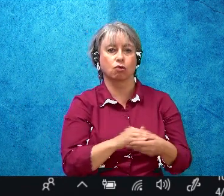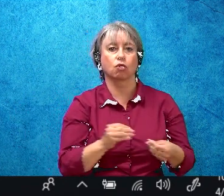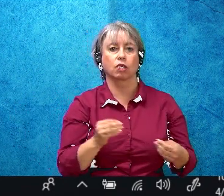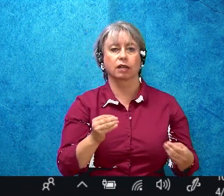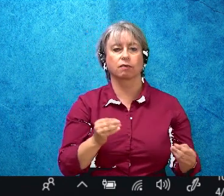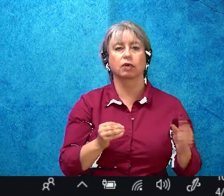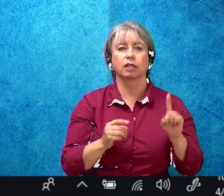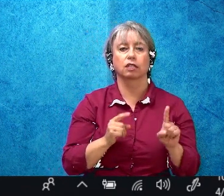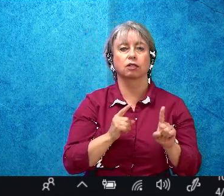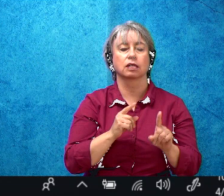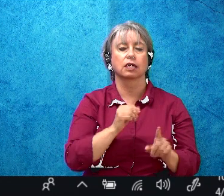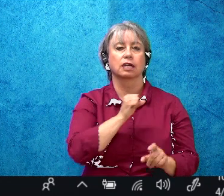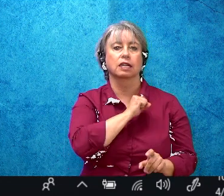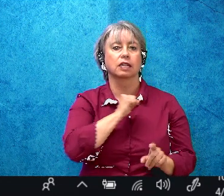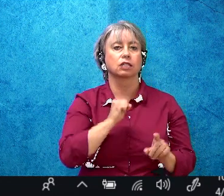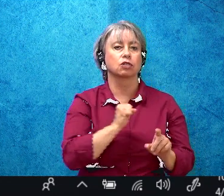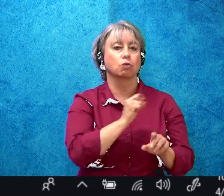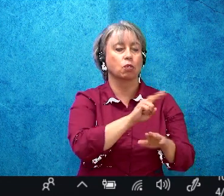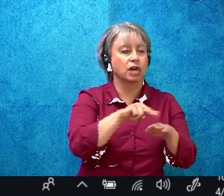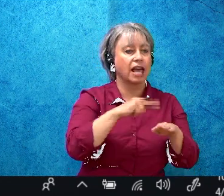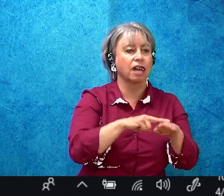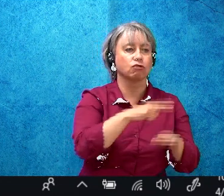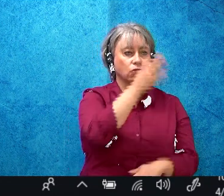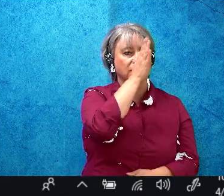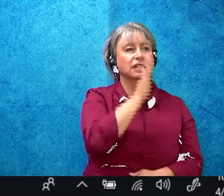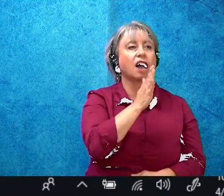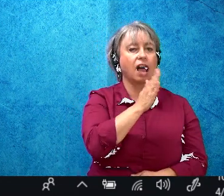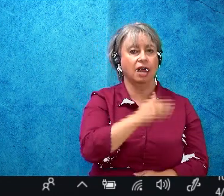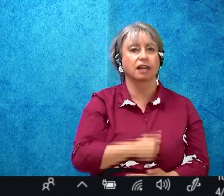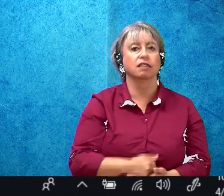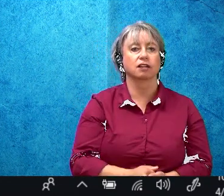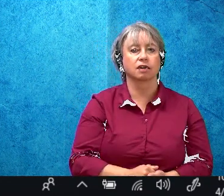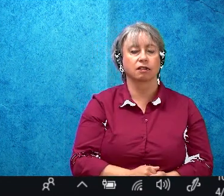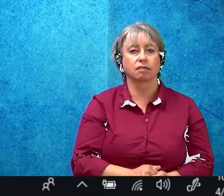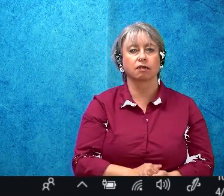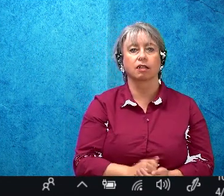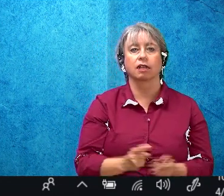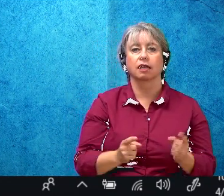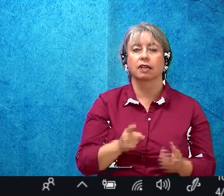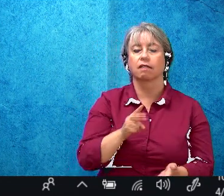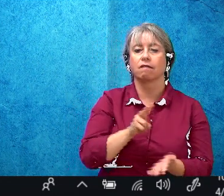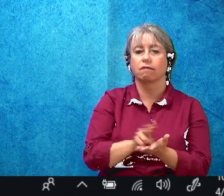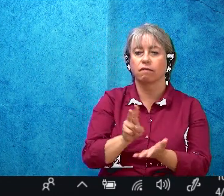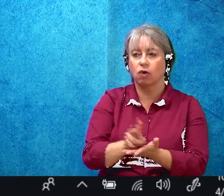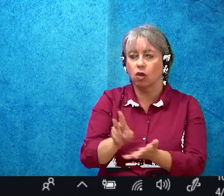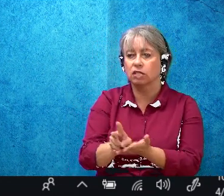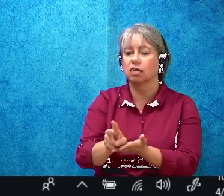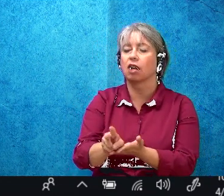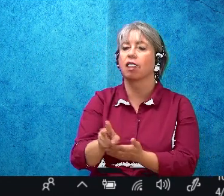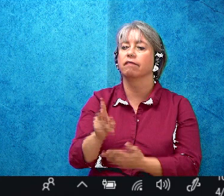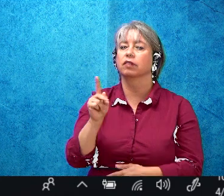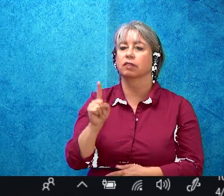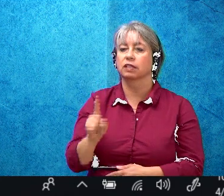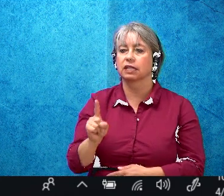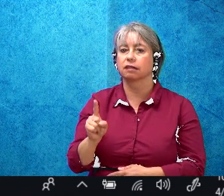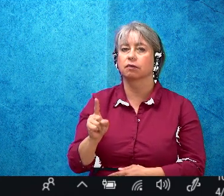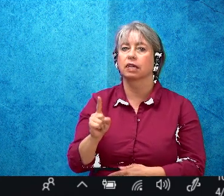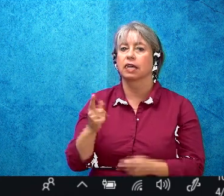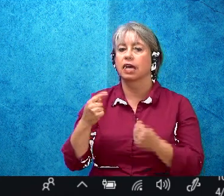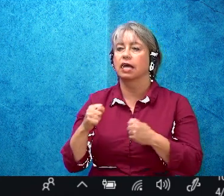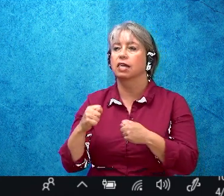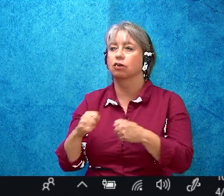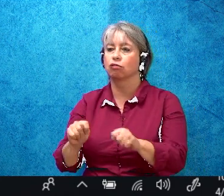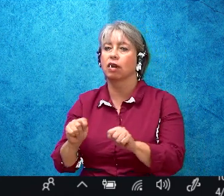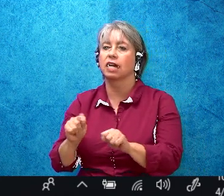is supernatural. He's a god, all right? He falls in love with Psyche, and Psyche is trying to learn his